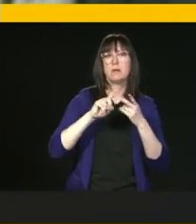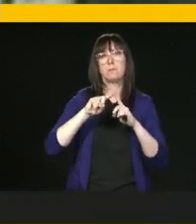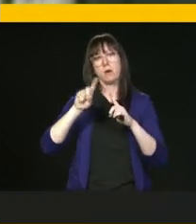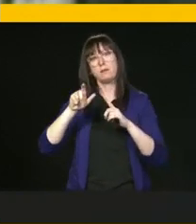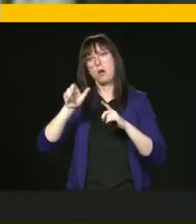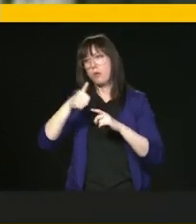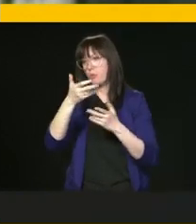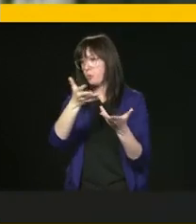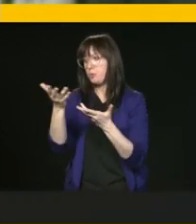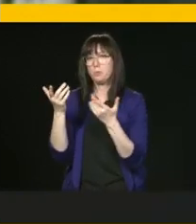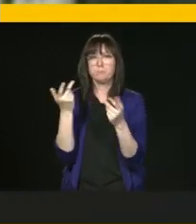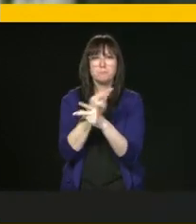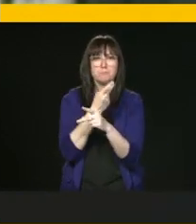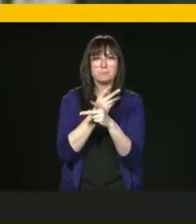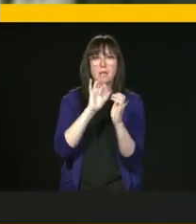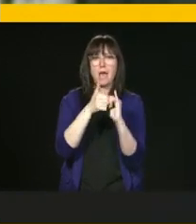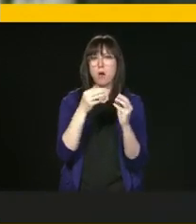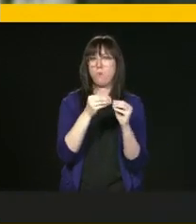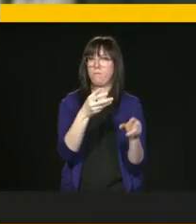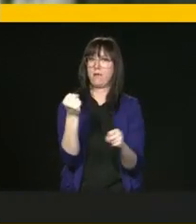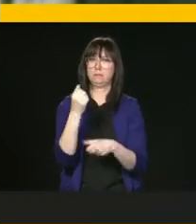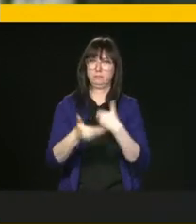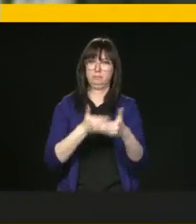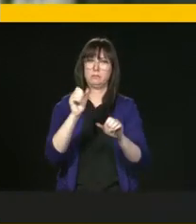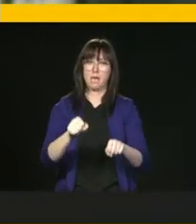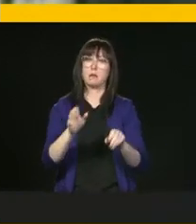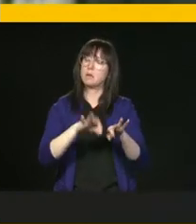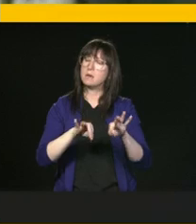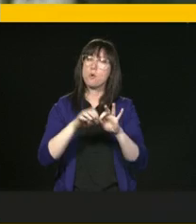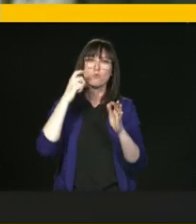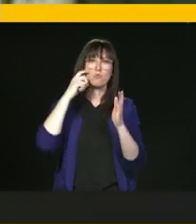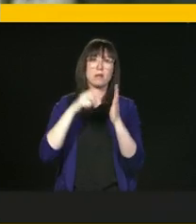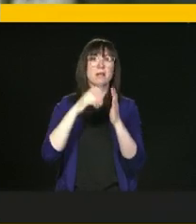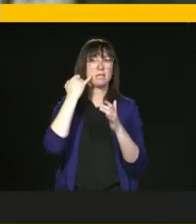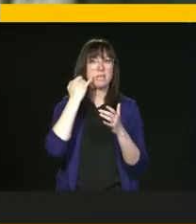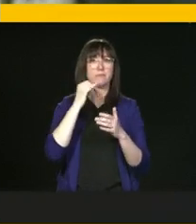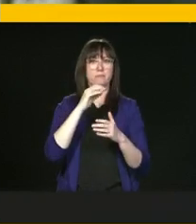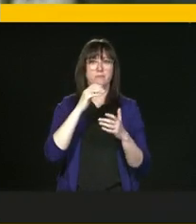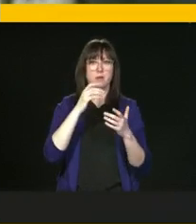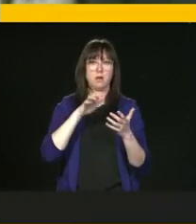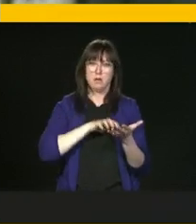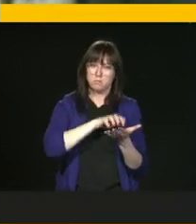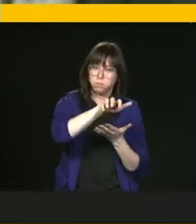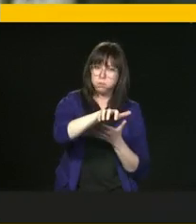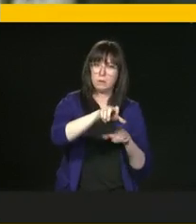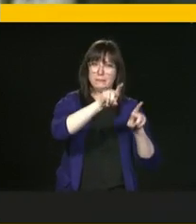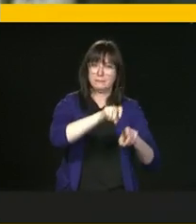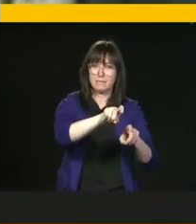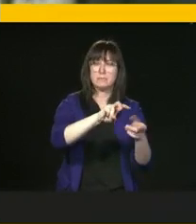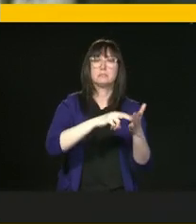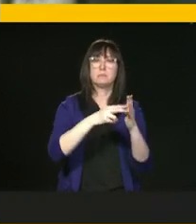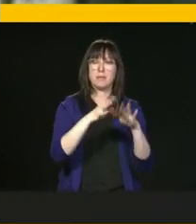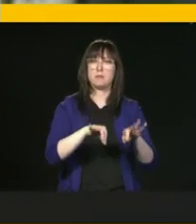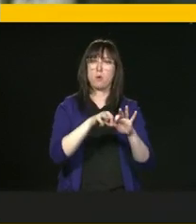solutions that will accelerate this process, because we recognize that mass testing is a key part of the path forward.